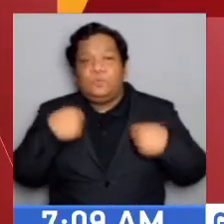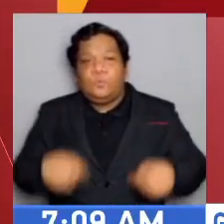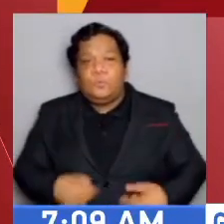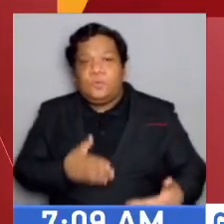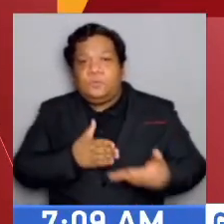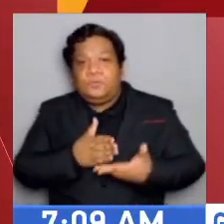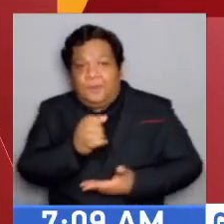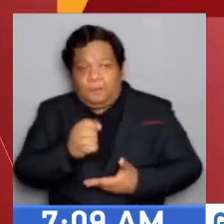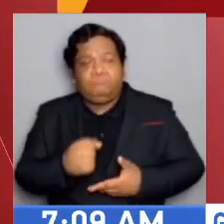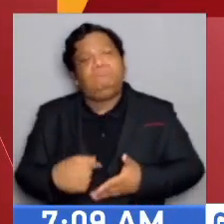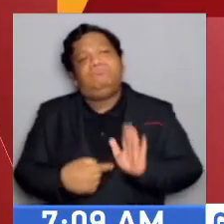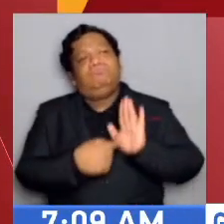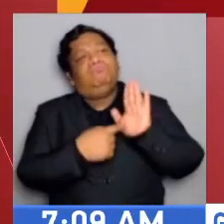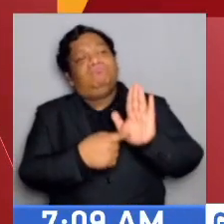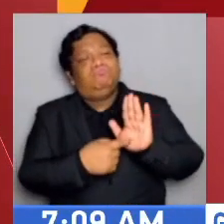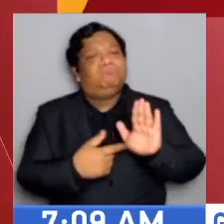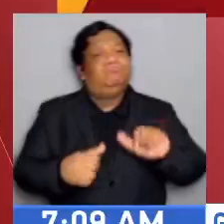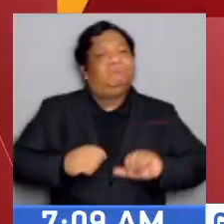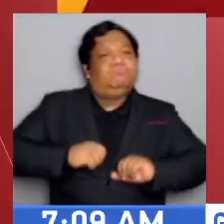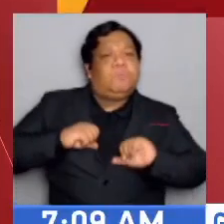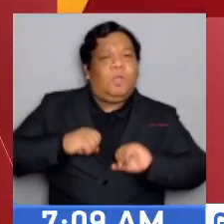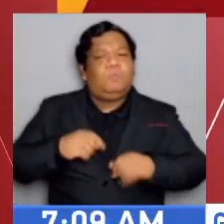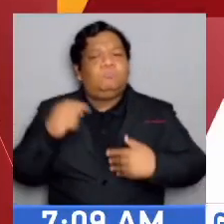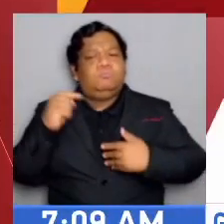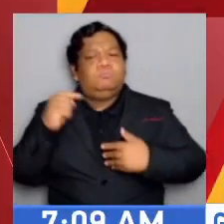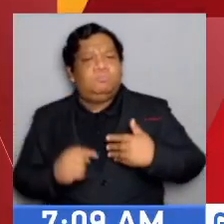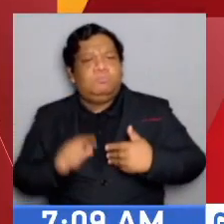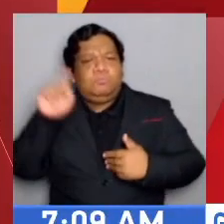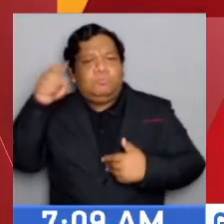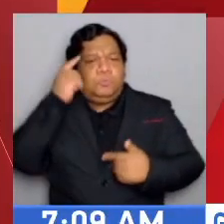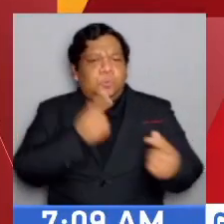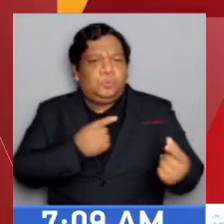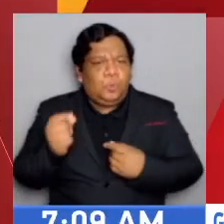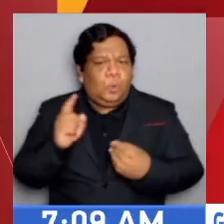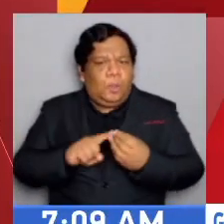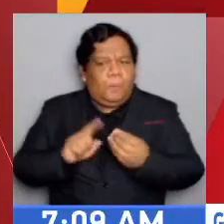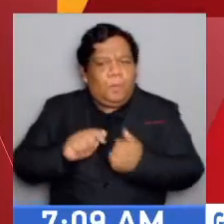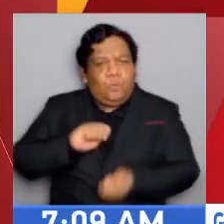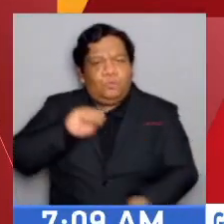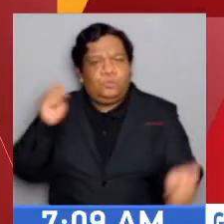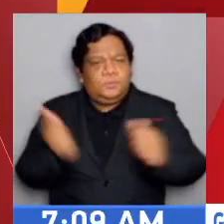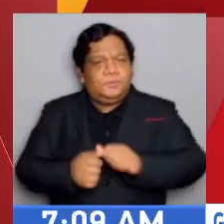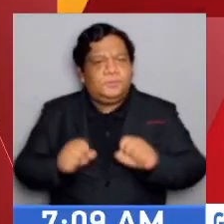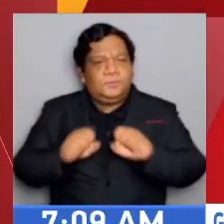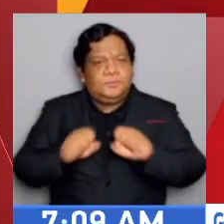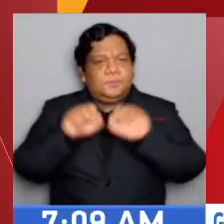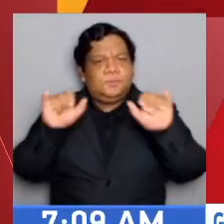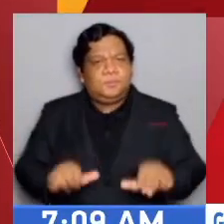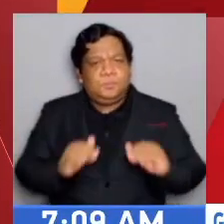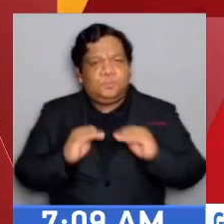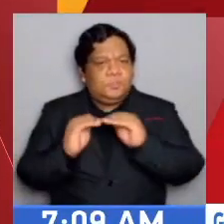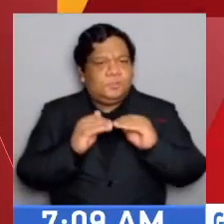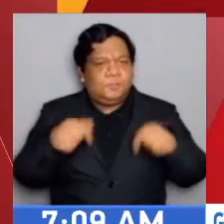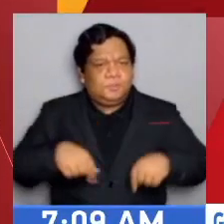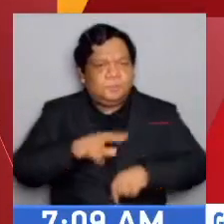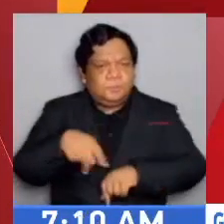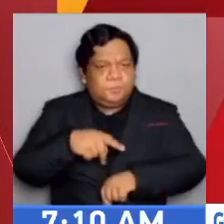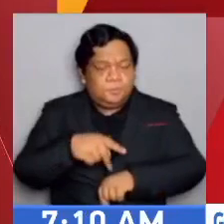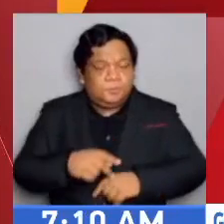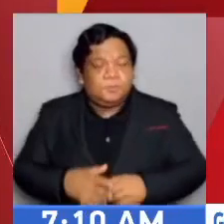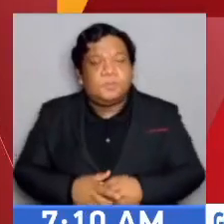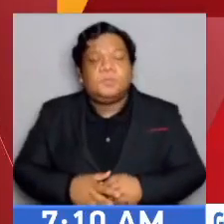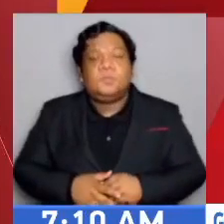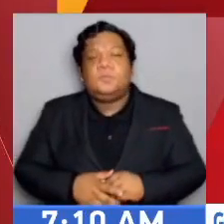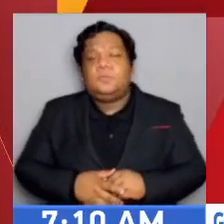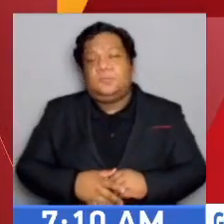Switzerland, ang ilang hakbang ng gobyerno sa pagreporma sa sistema ng hustisya sa Pilipinas. Isa sa kanya mga nabanggit ang mabilis daw